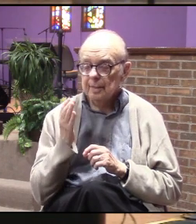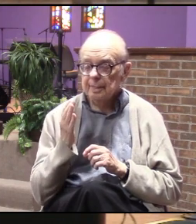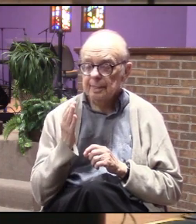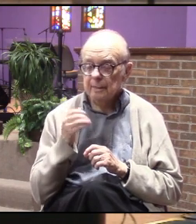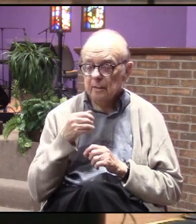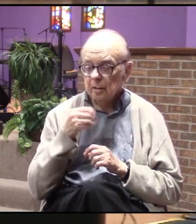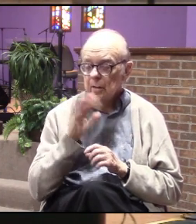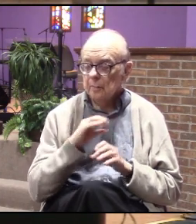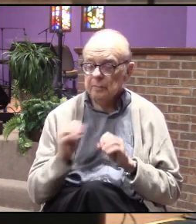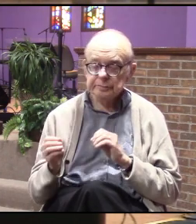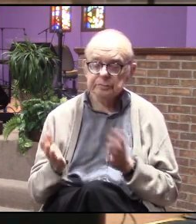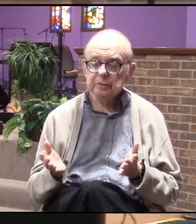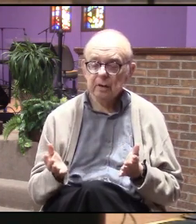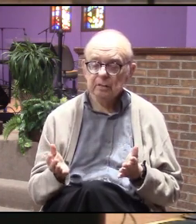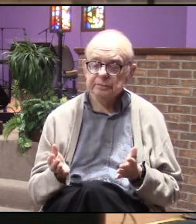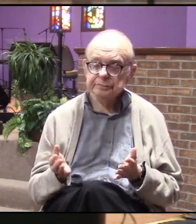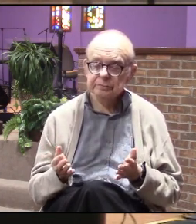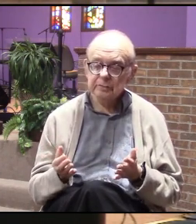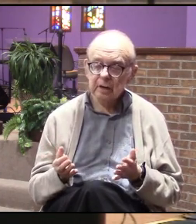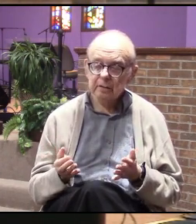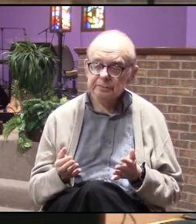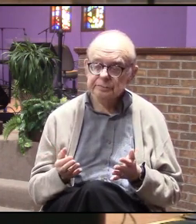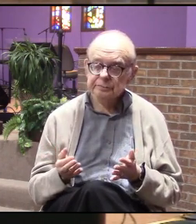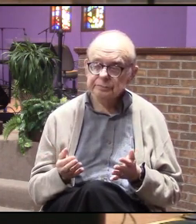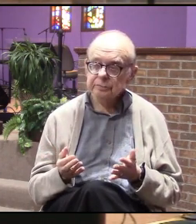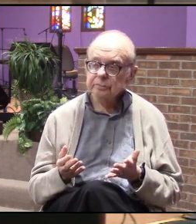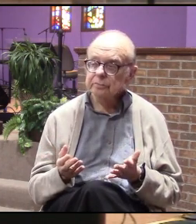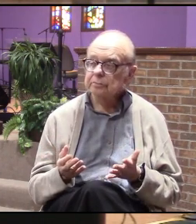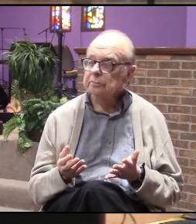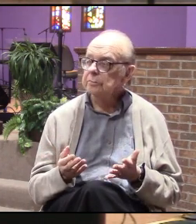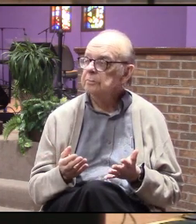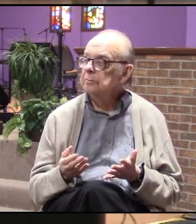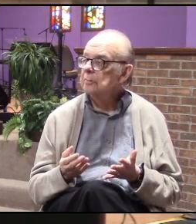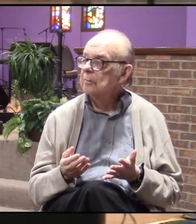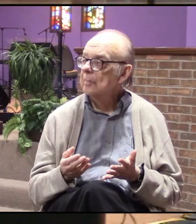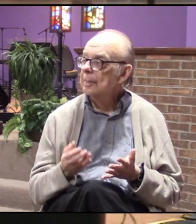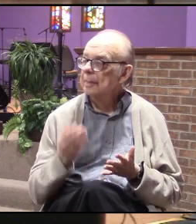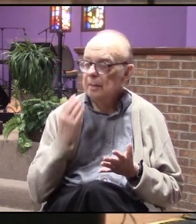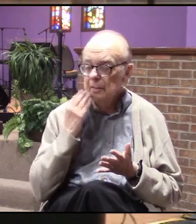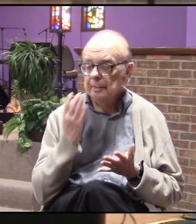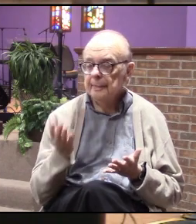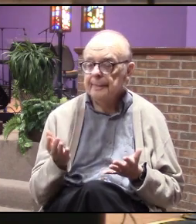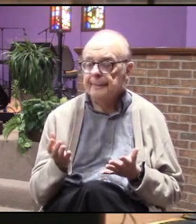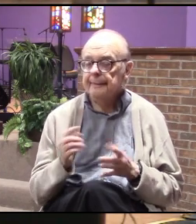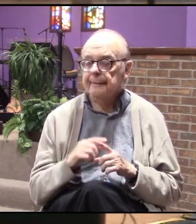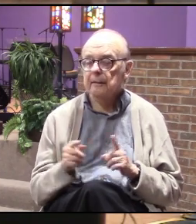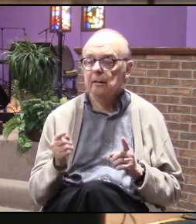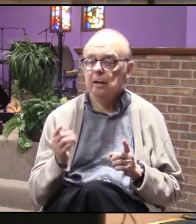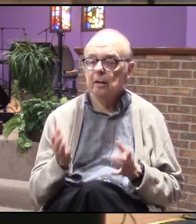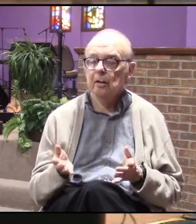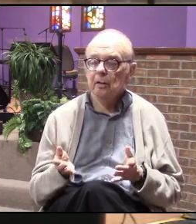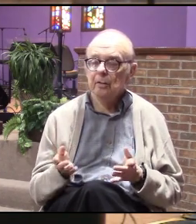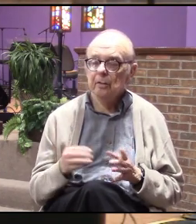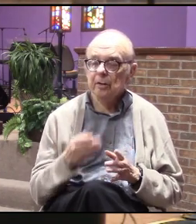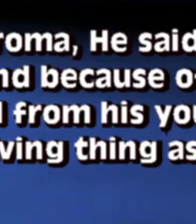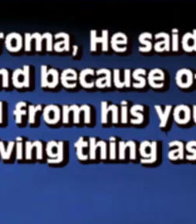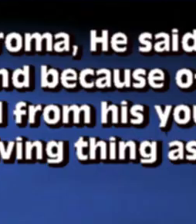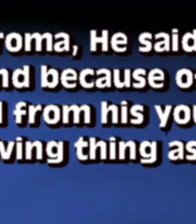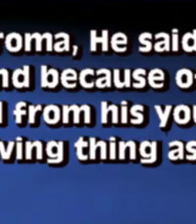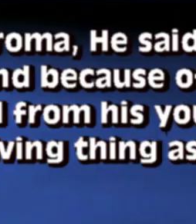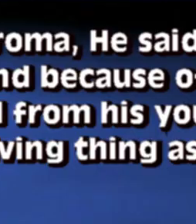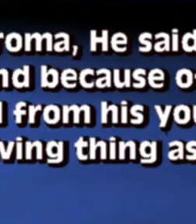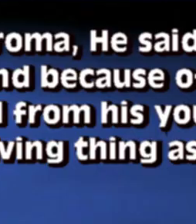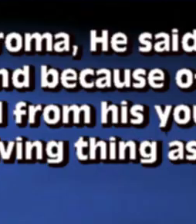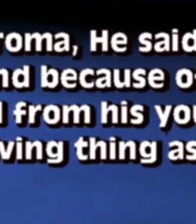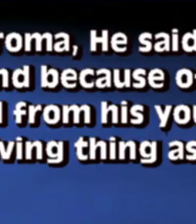he put on there. I don't know what he was barbecuing them with, you know. But here it is. When he smelled it, he said